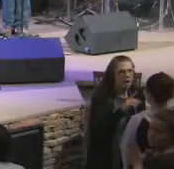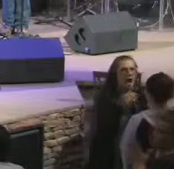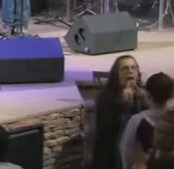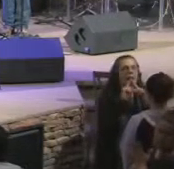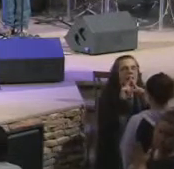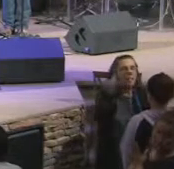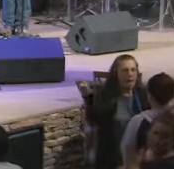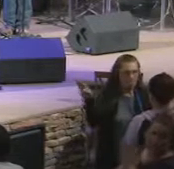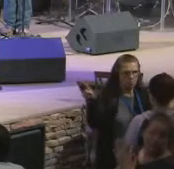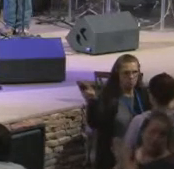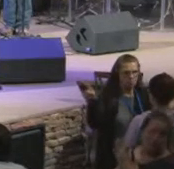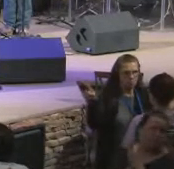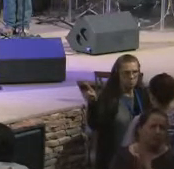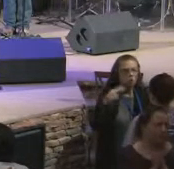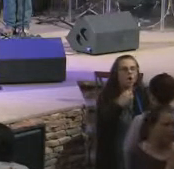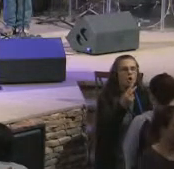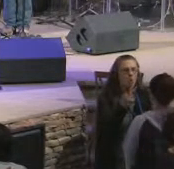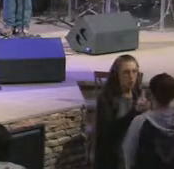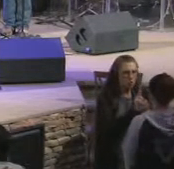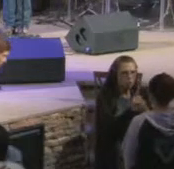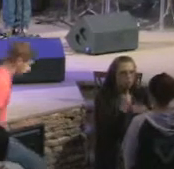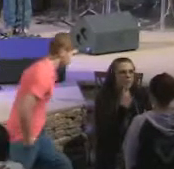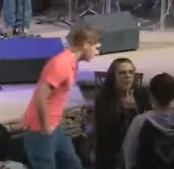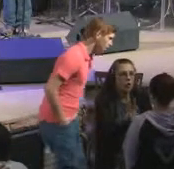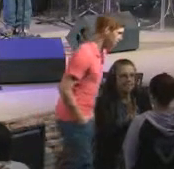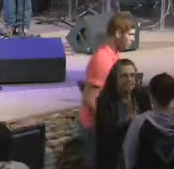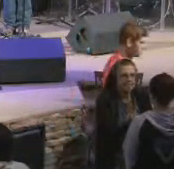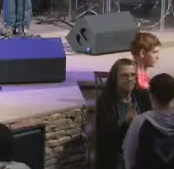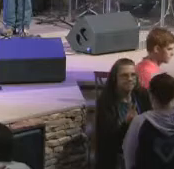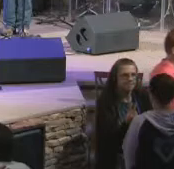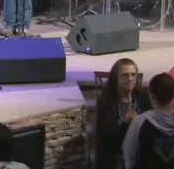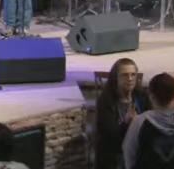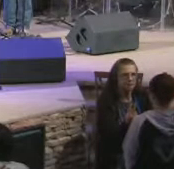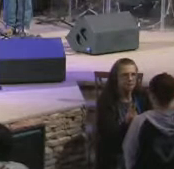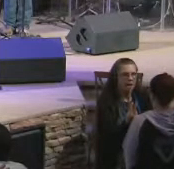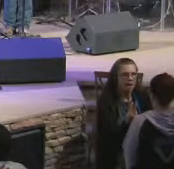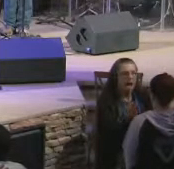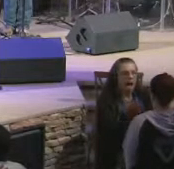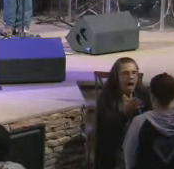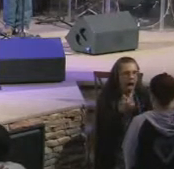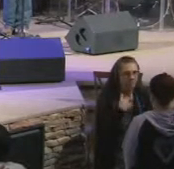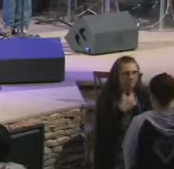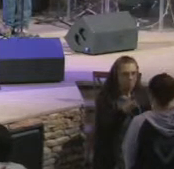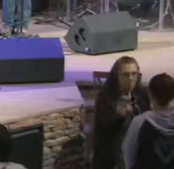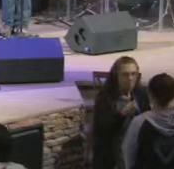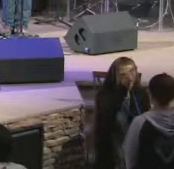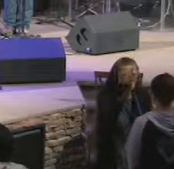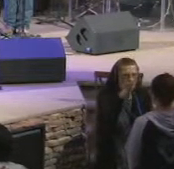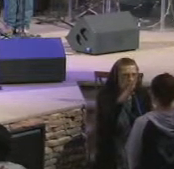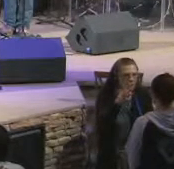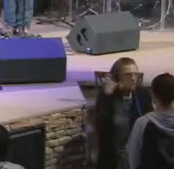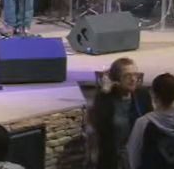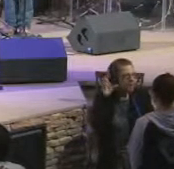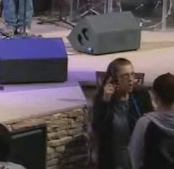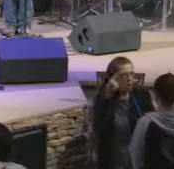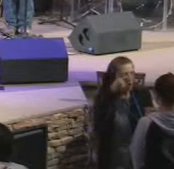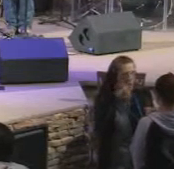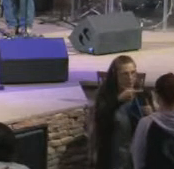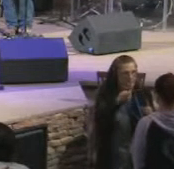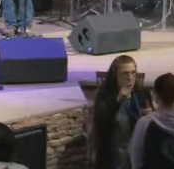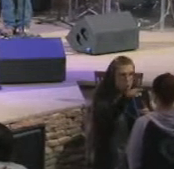believe, Lord, we believe. Help our unbelief, Lord God. We believe for you to move right now. We believe for you to move